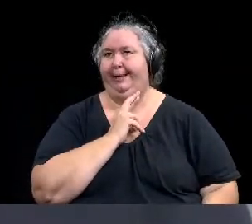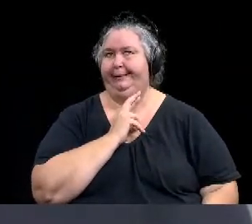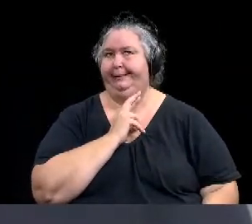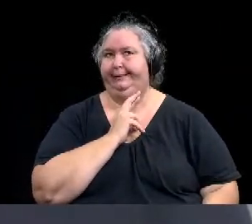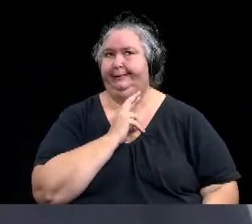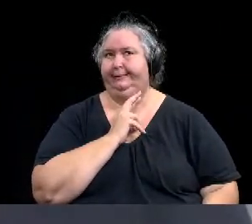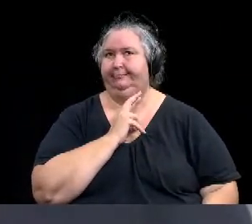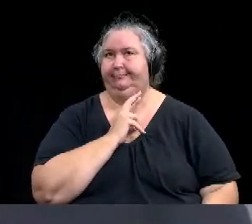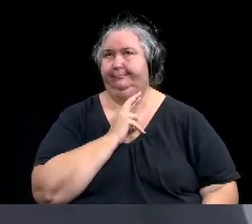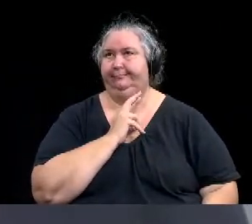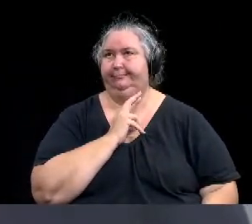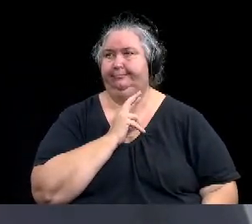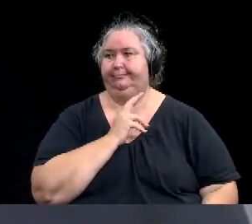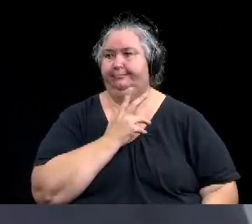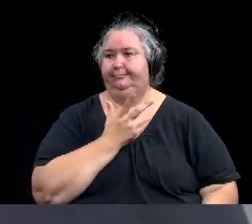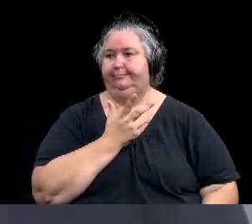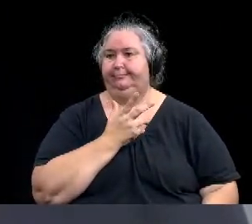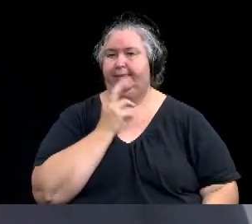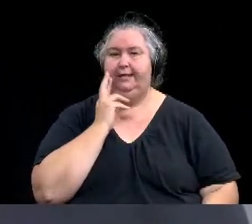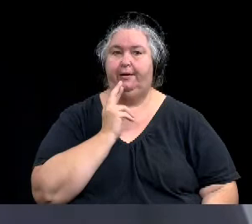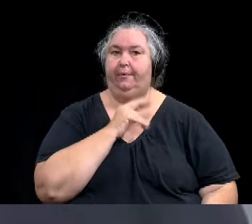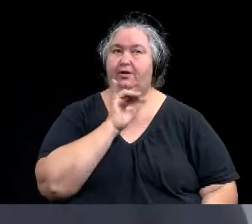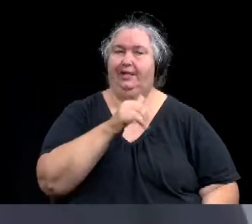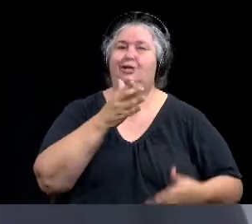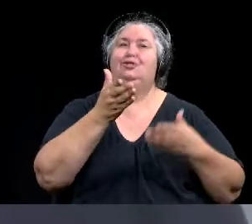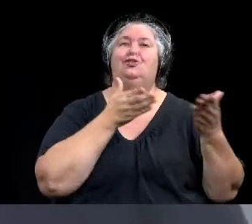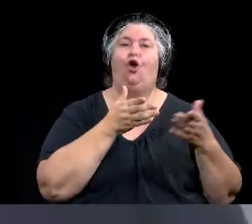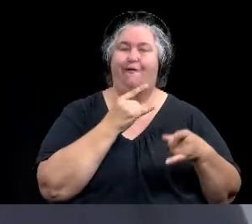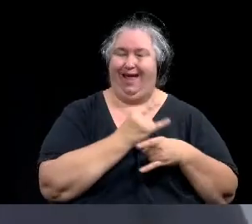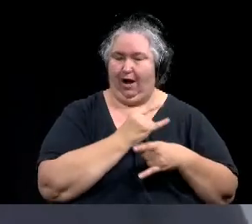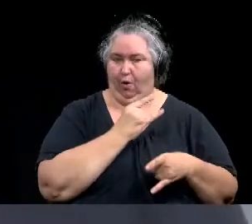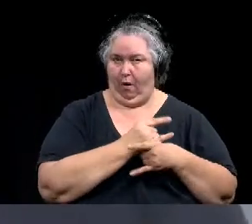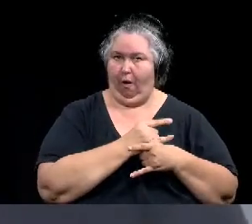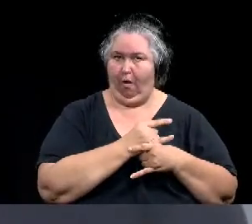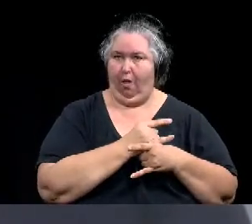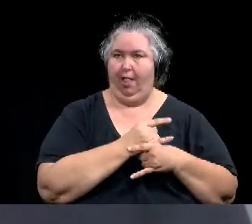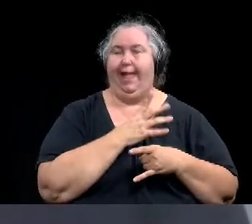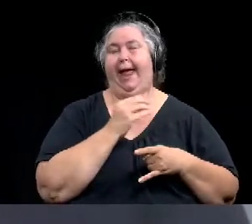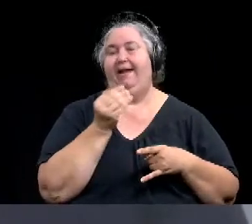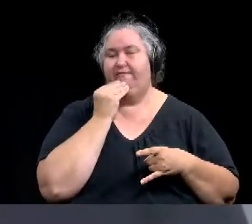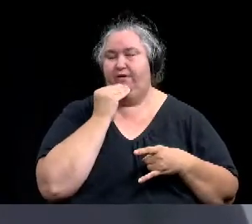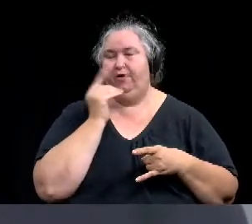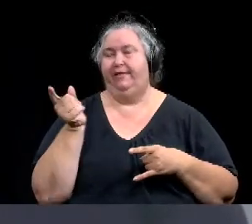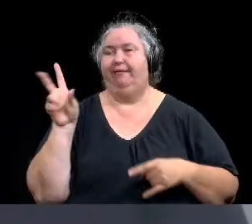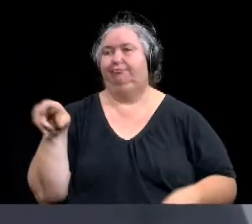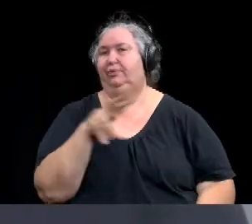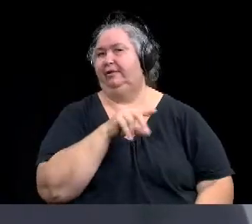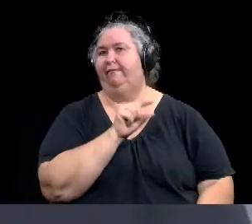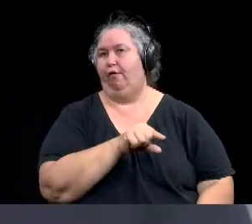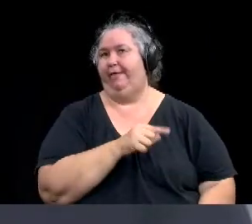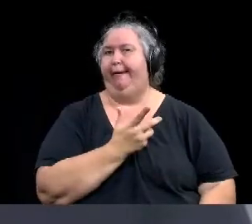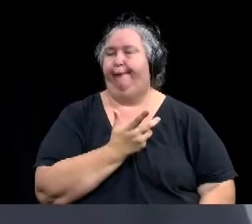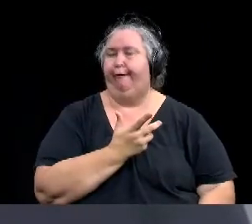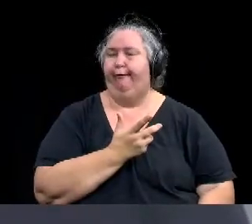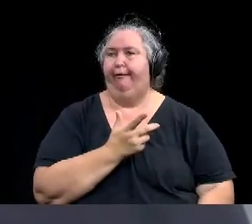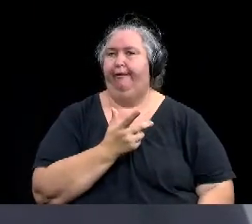and the restaurants that serve alcoholic beverages and food as well. So,